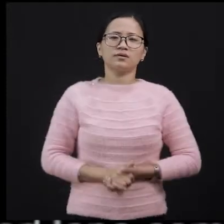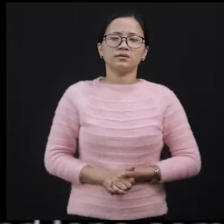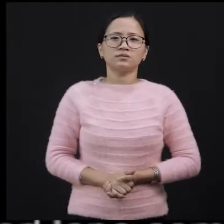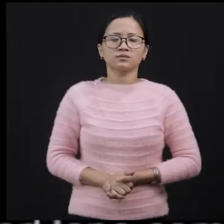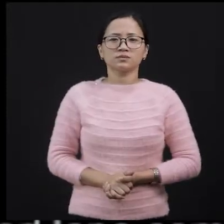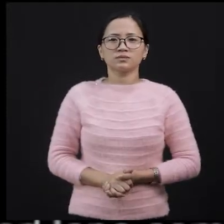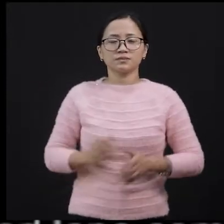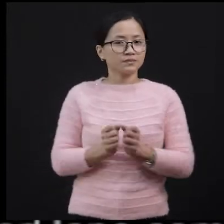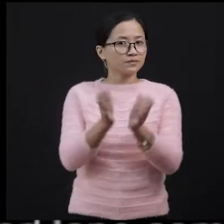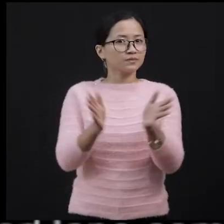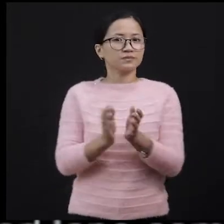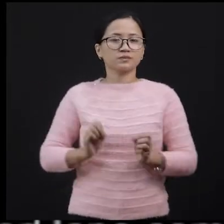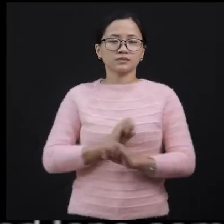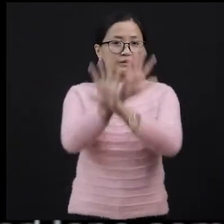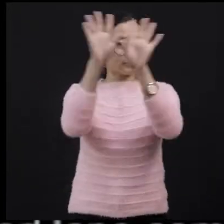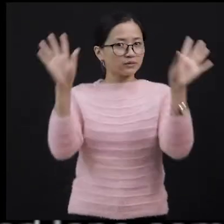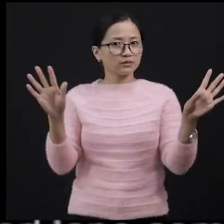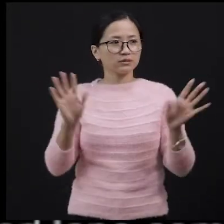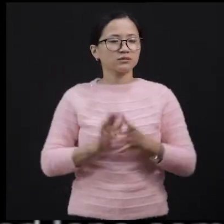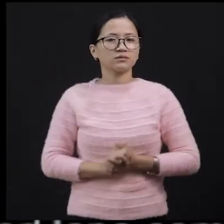without light,